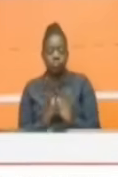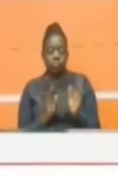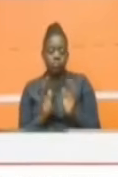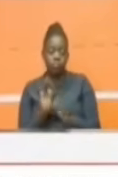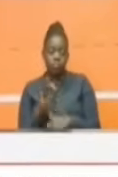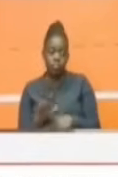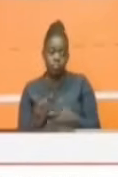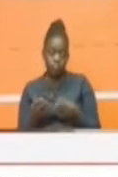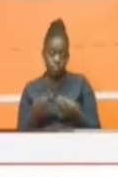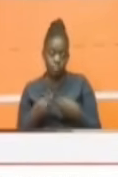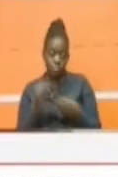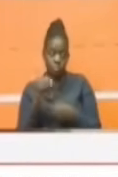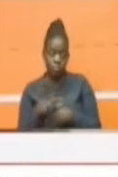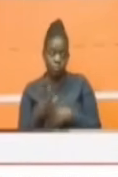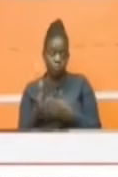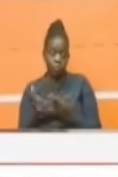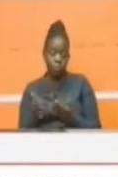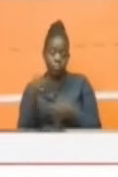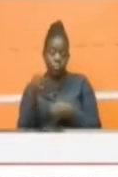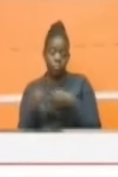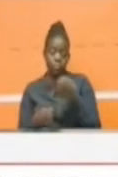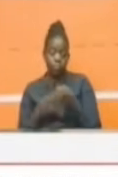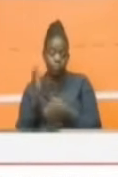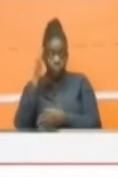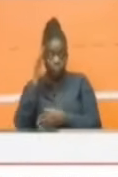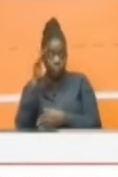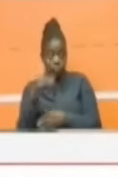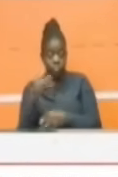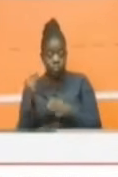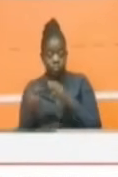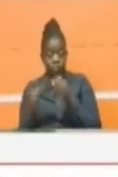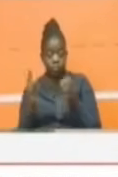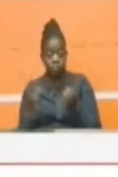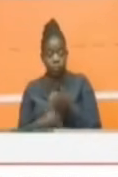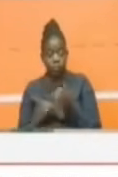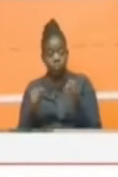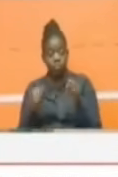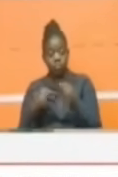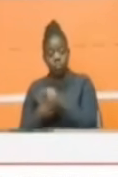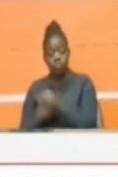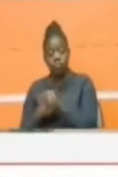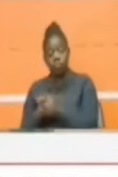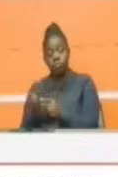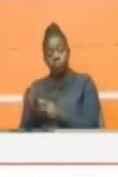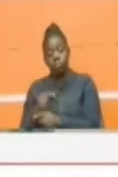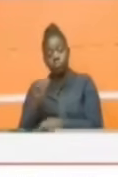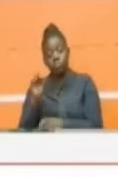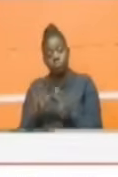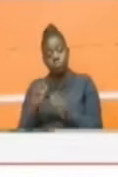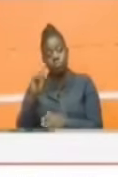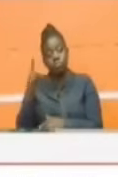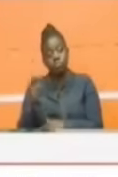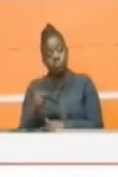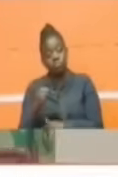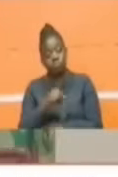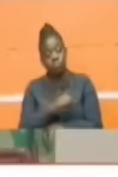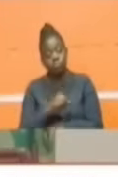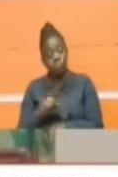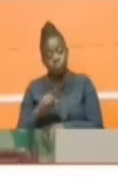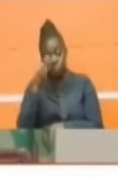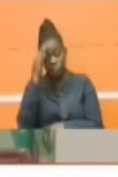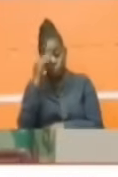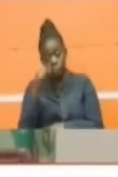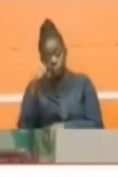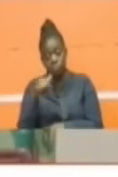me more joy to learn that this event has received support from the office of the First Lady so that